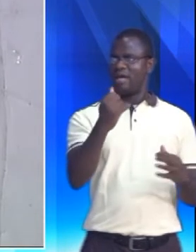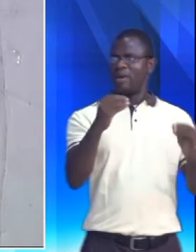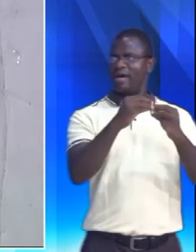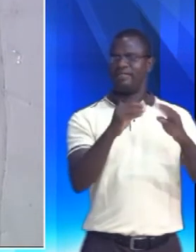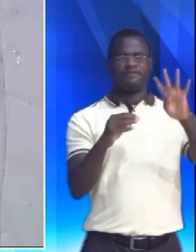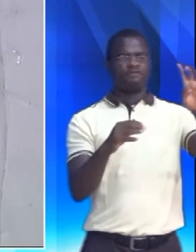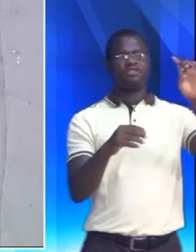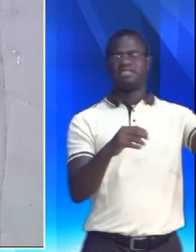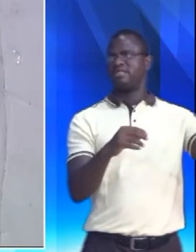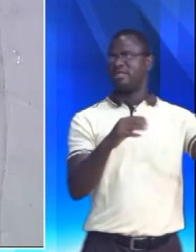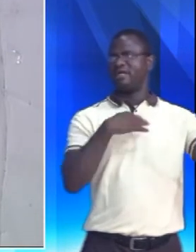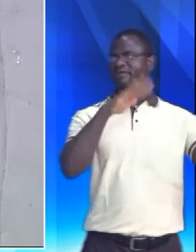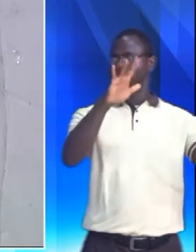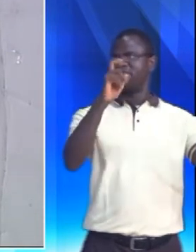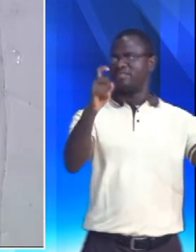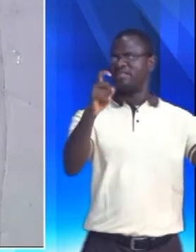M raised to power